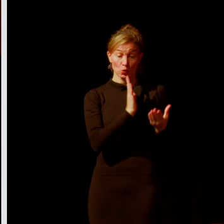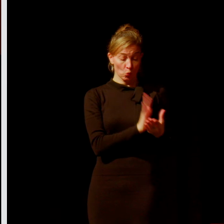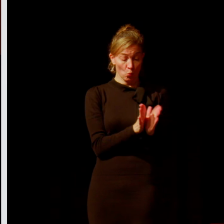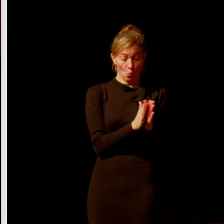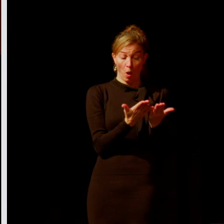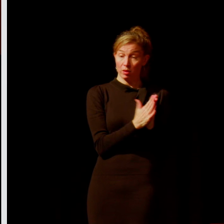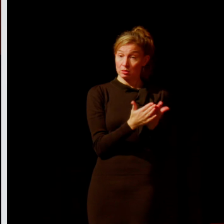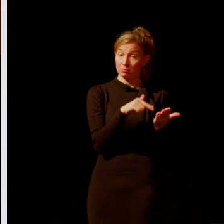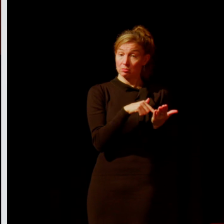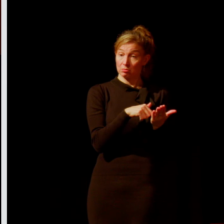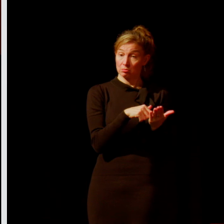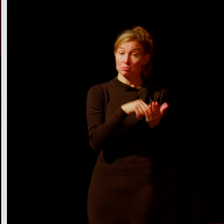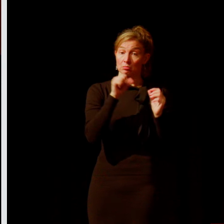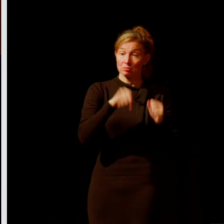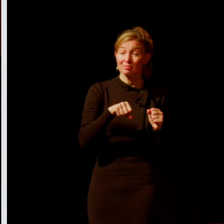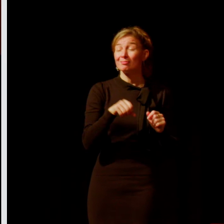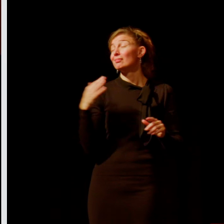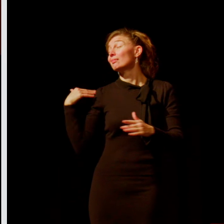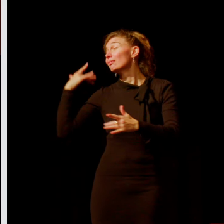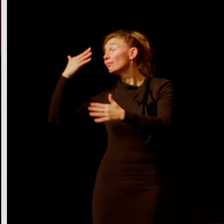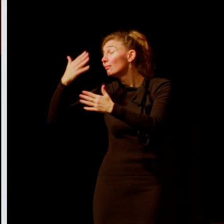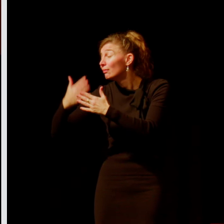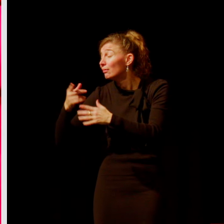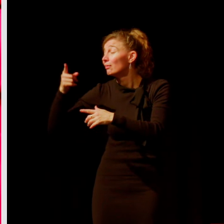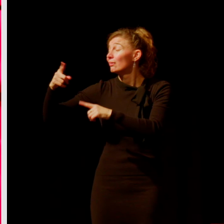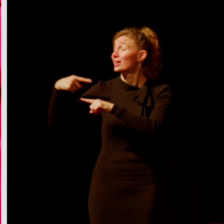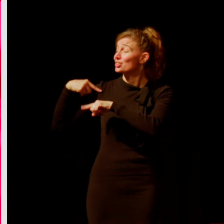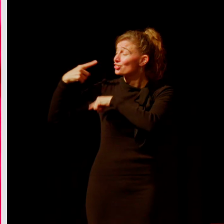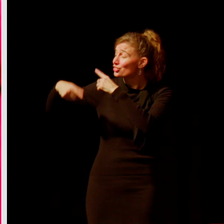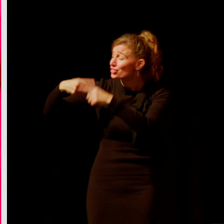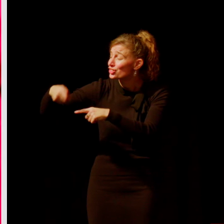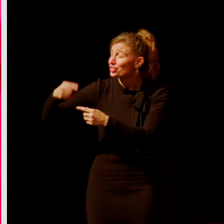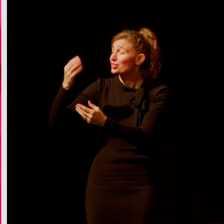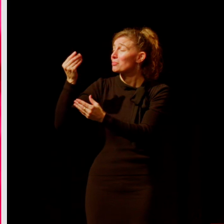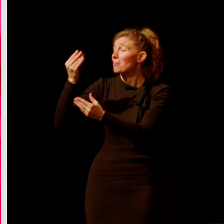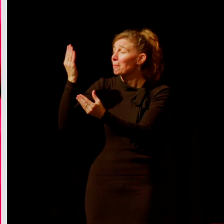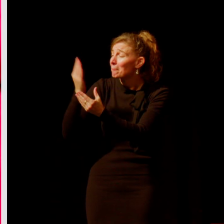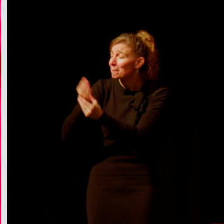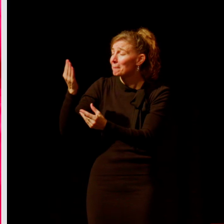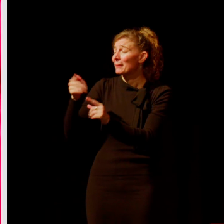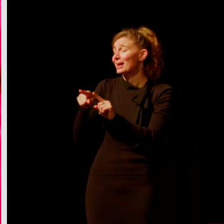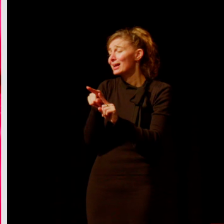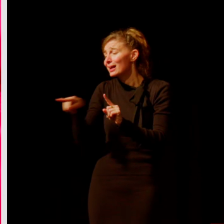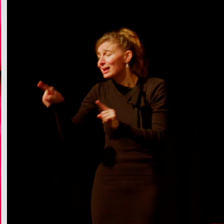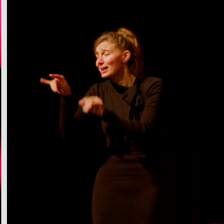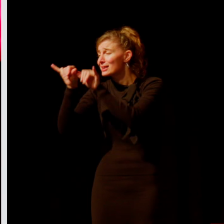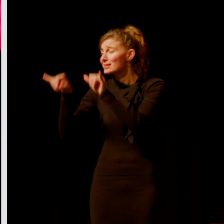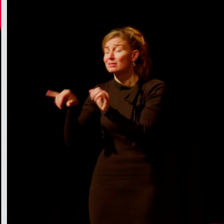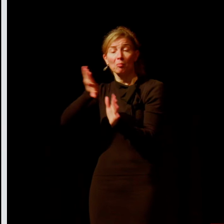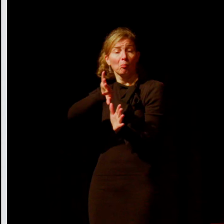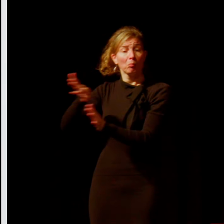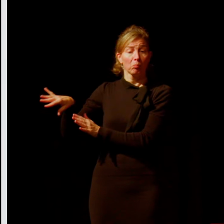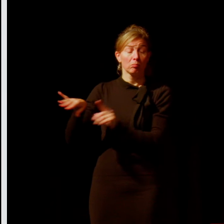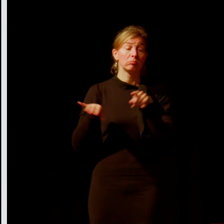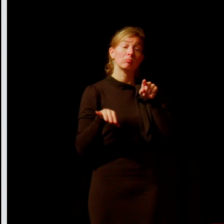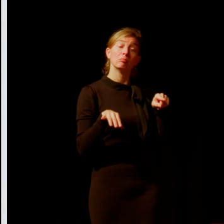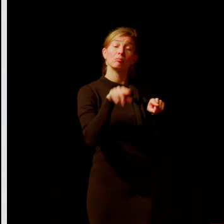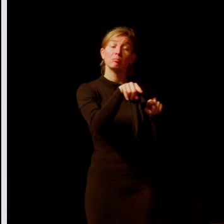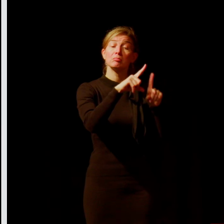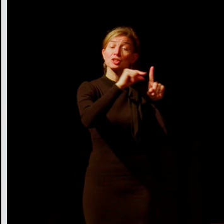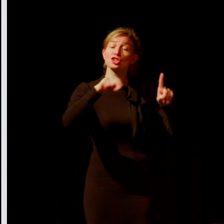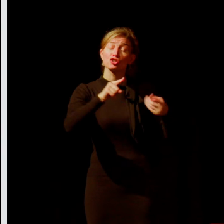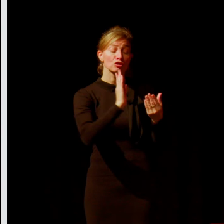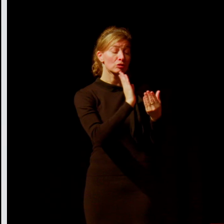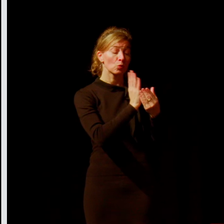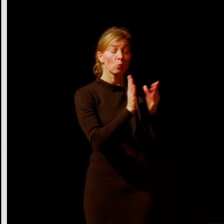allows her to bypass the traditional barriers of banking entirely. With this digital wallet, she can make and